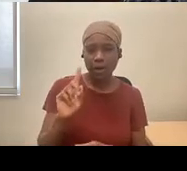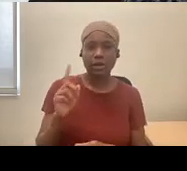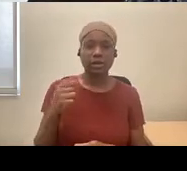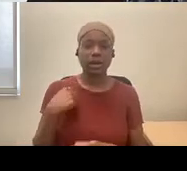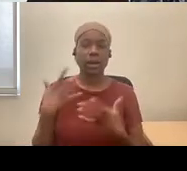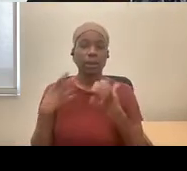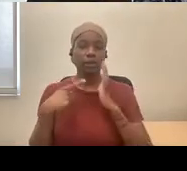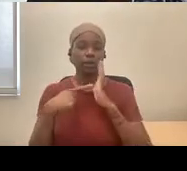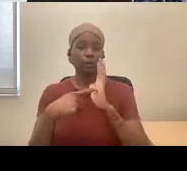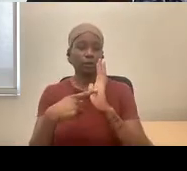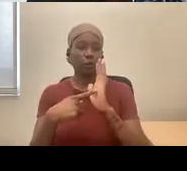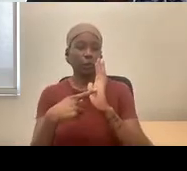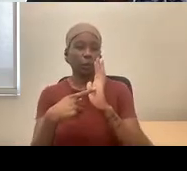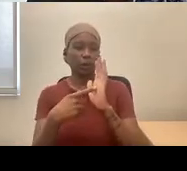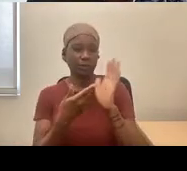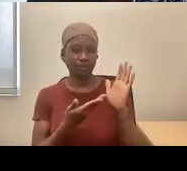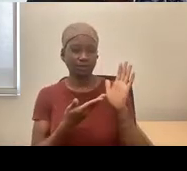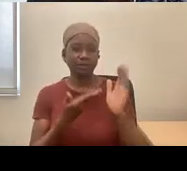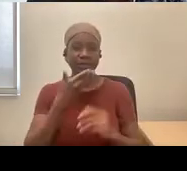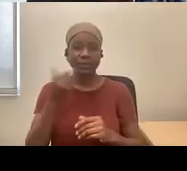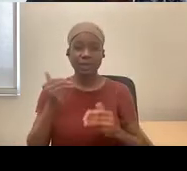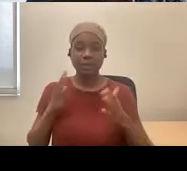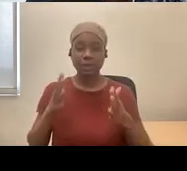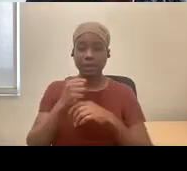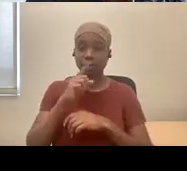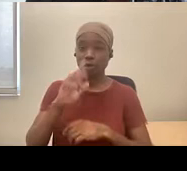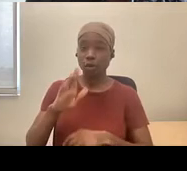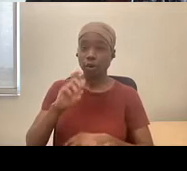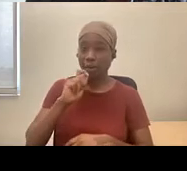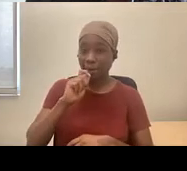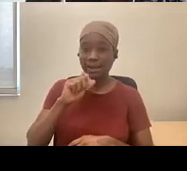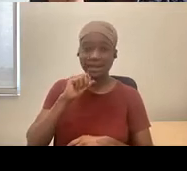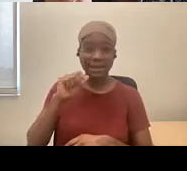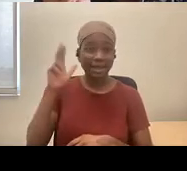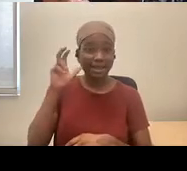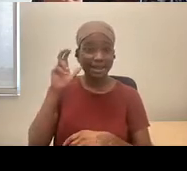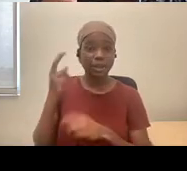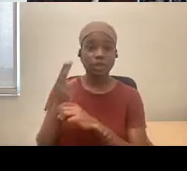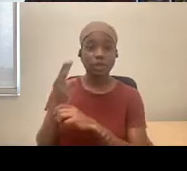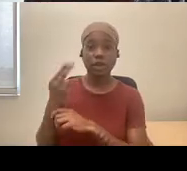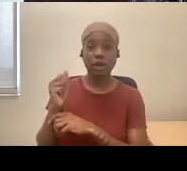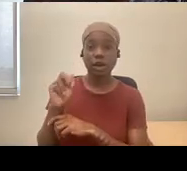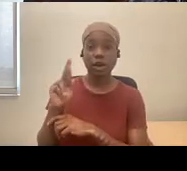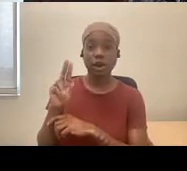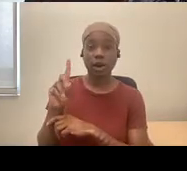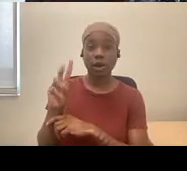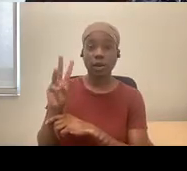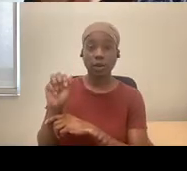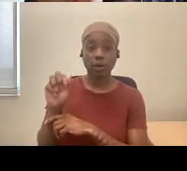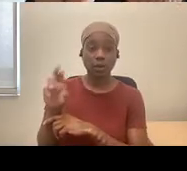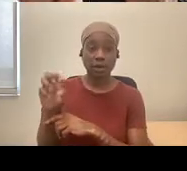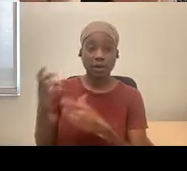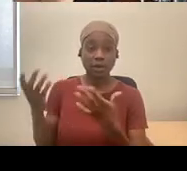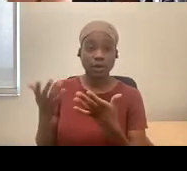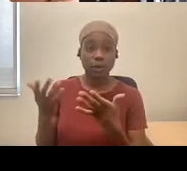the best way to make sure that your mic is not listening through hardware is by using a plug. So